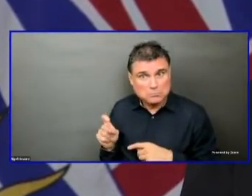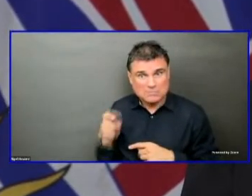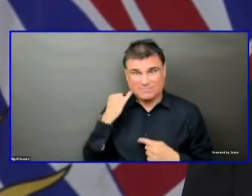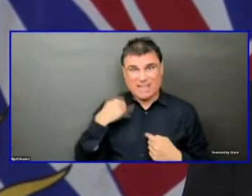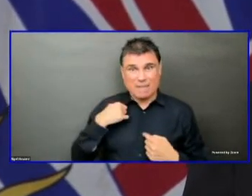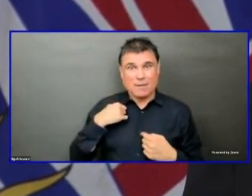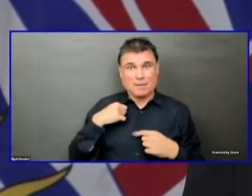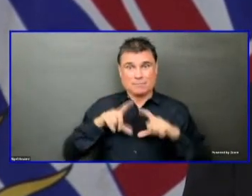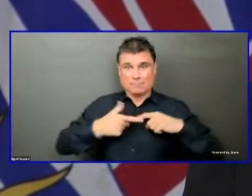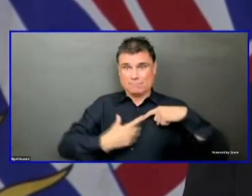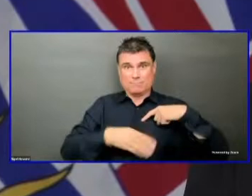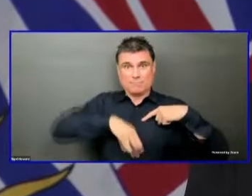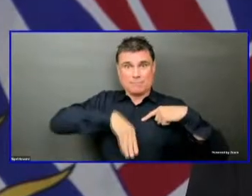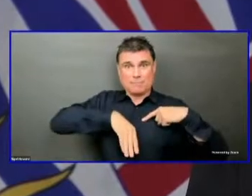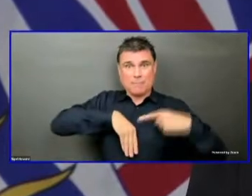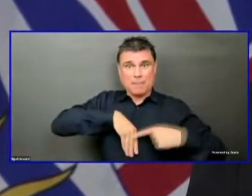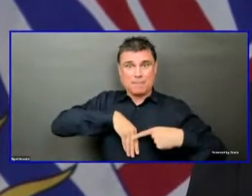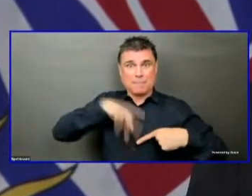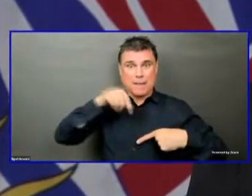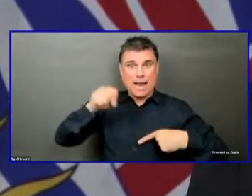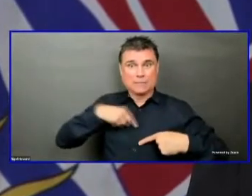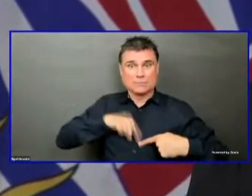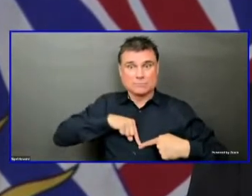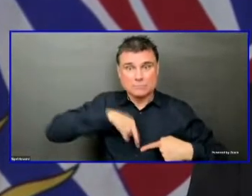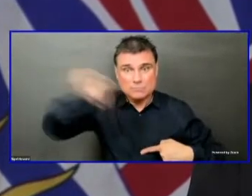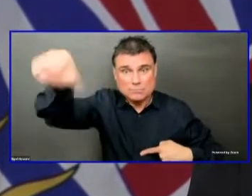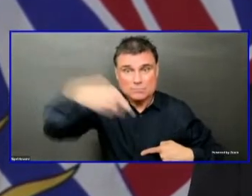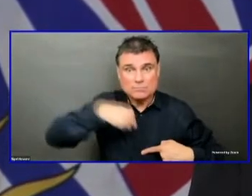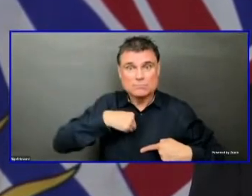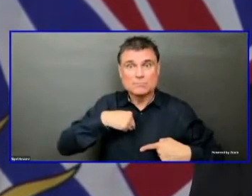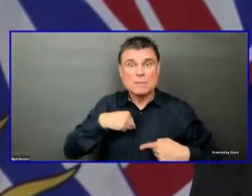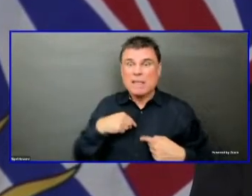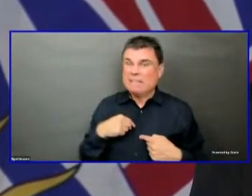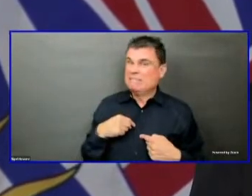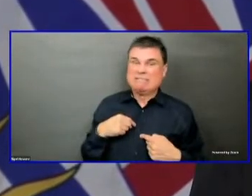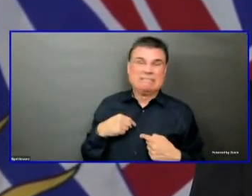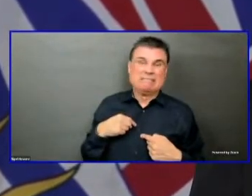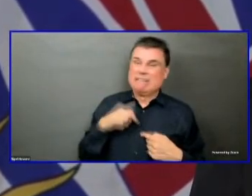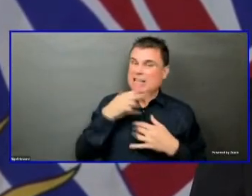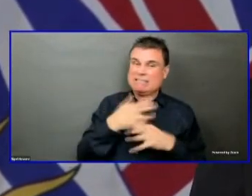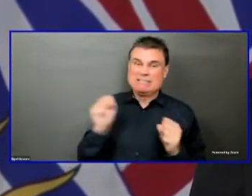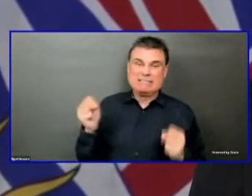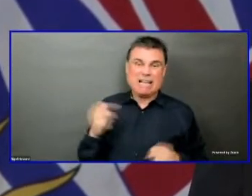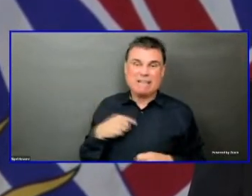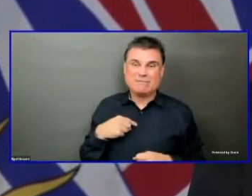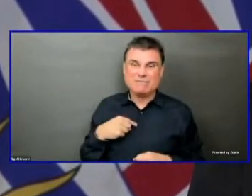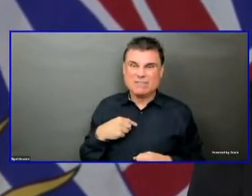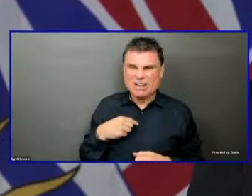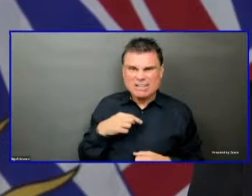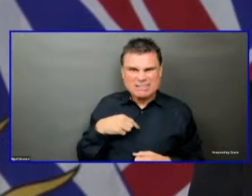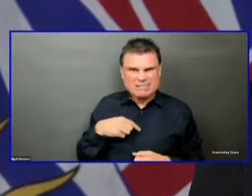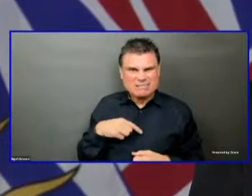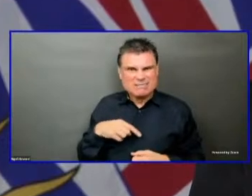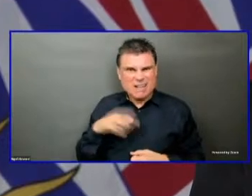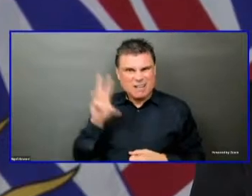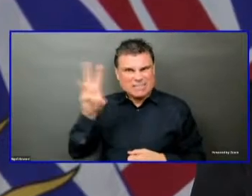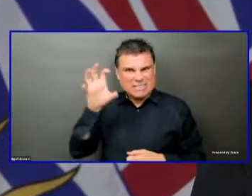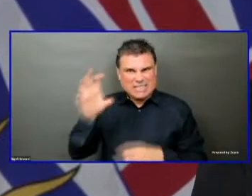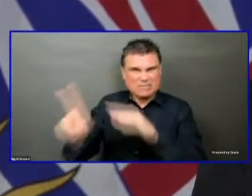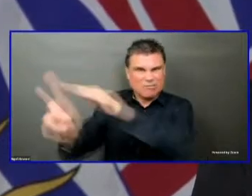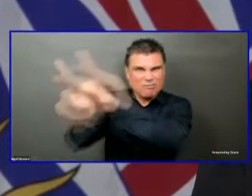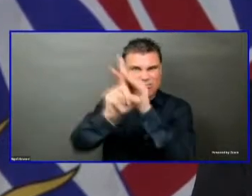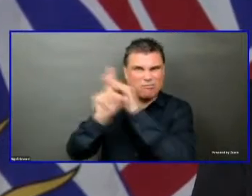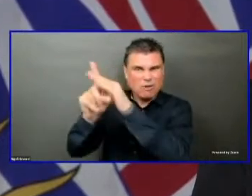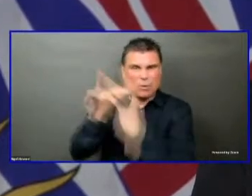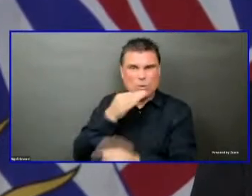cases in the last month attached to that ski resort. What is your advice to people who are now being told that if they don't use their passes, they're going to lose